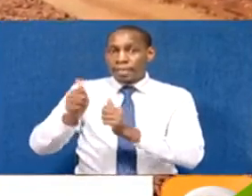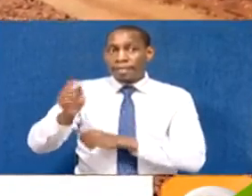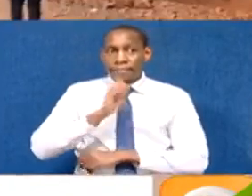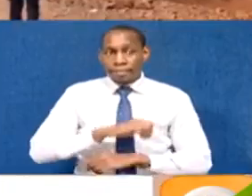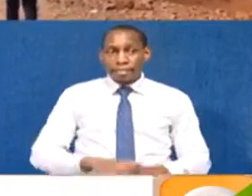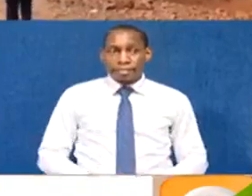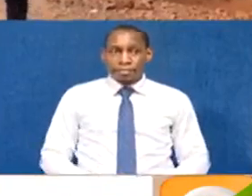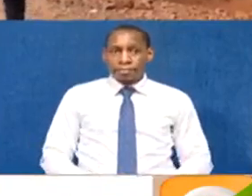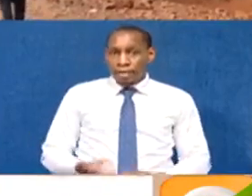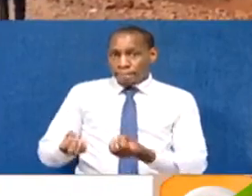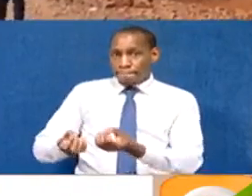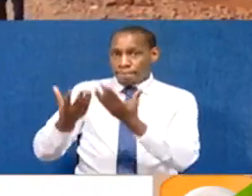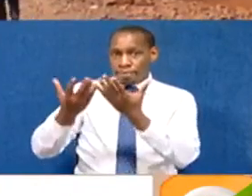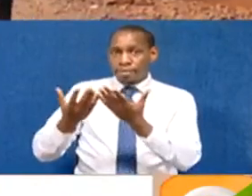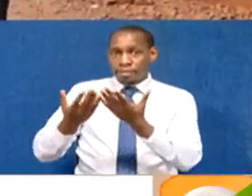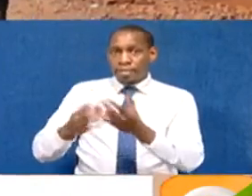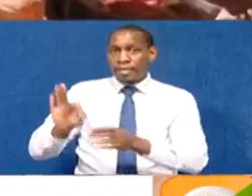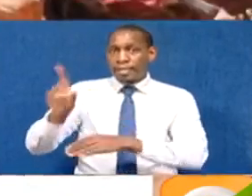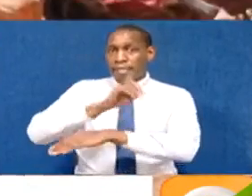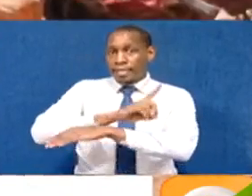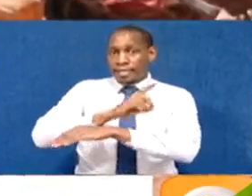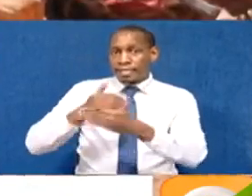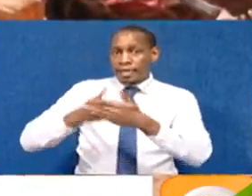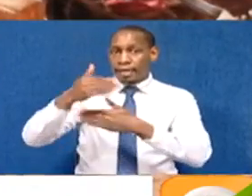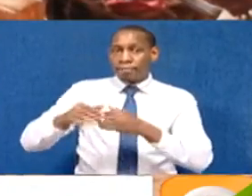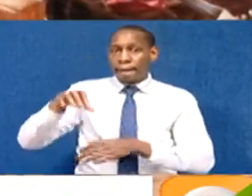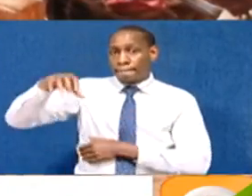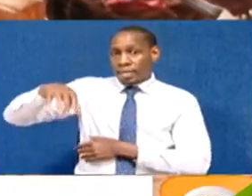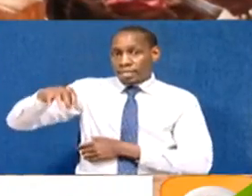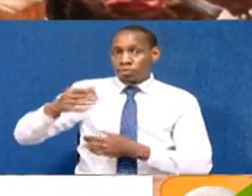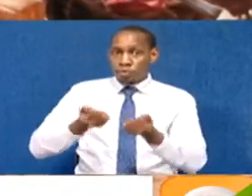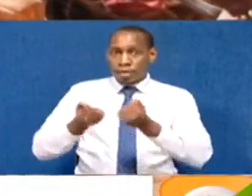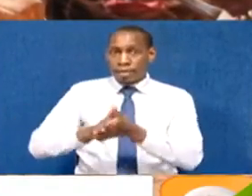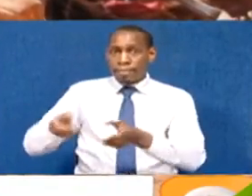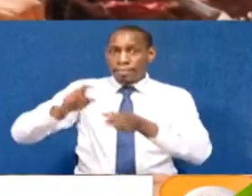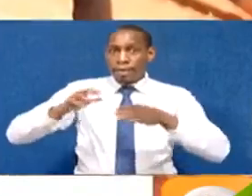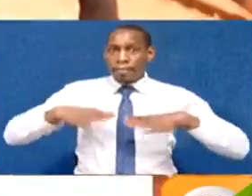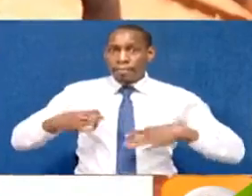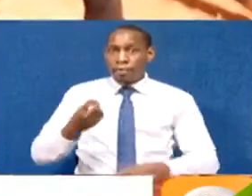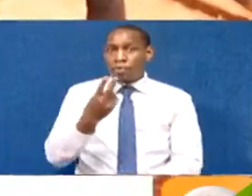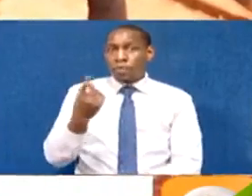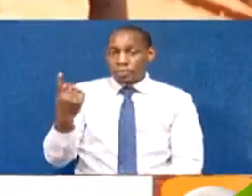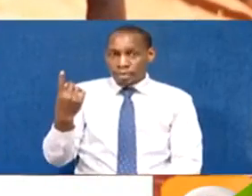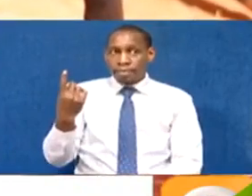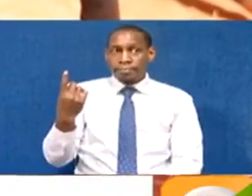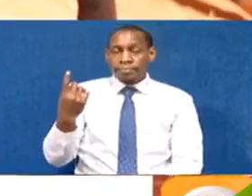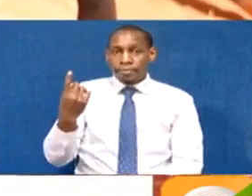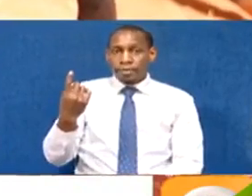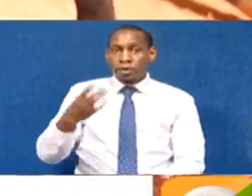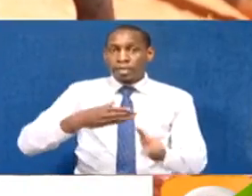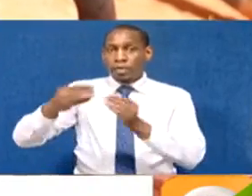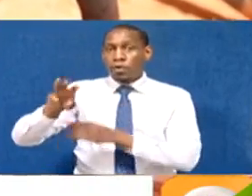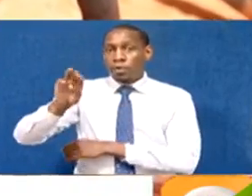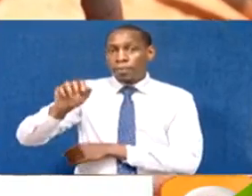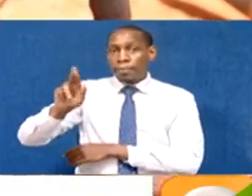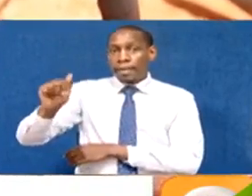vehicle had passed. The explosion coming just 3 days after a public service vehicle ferrying 21 passengers from Arabia to